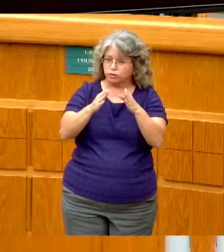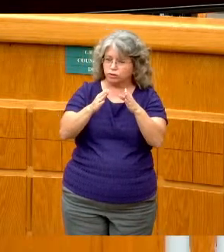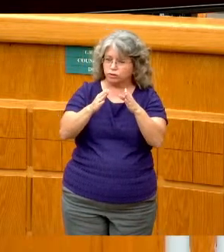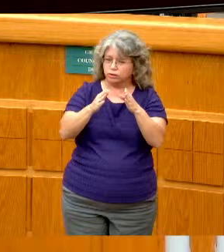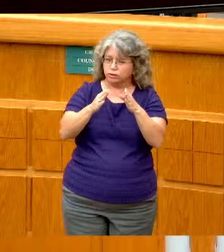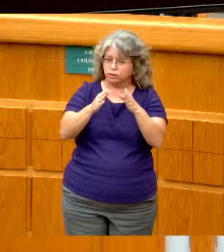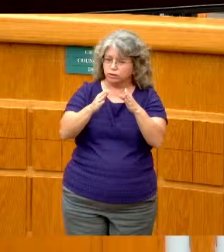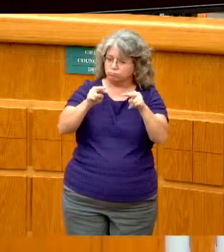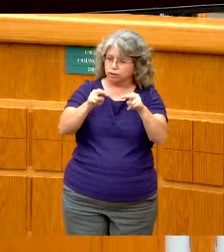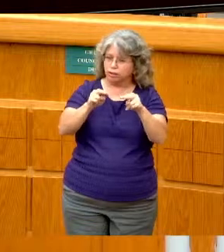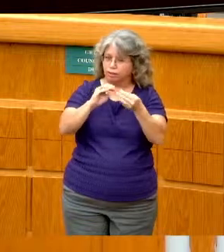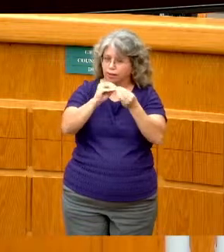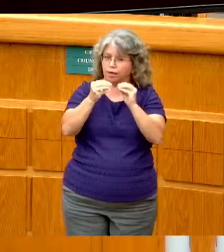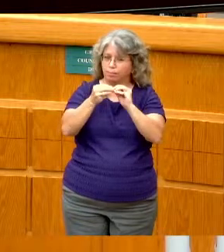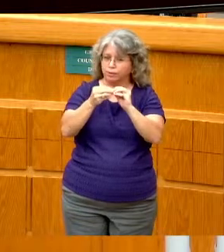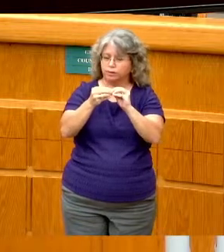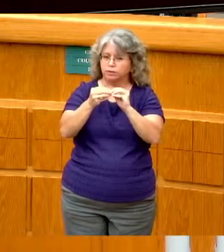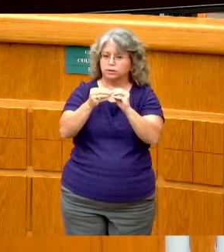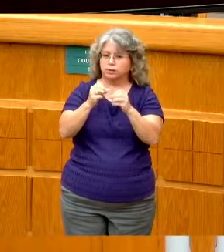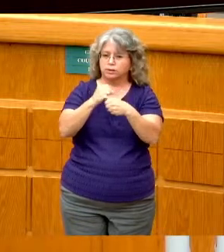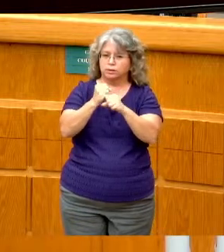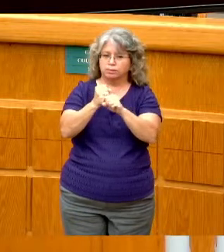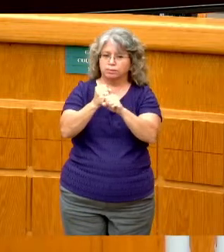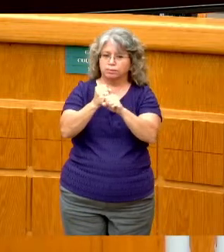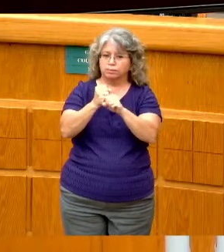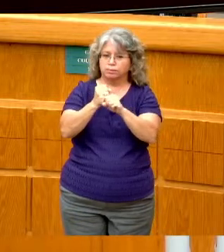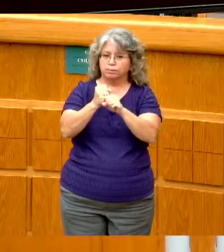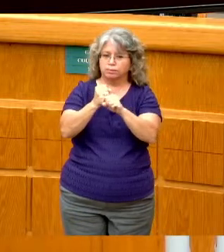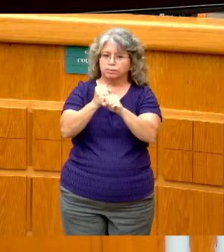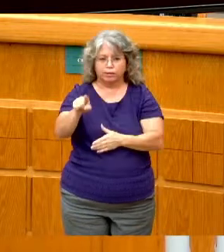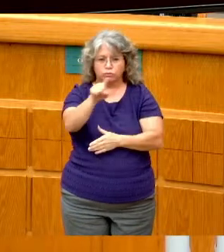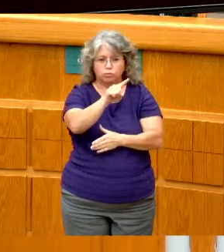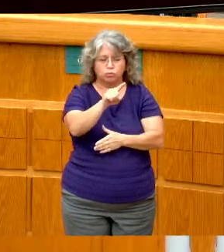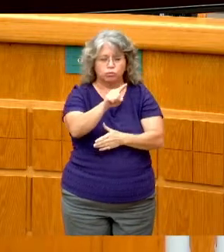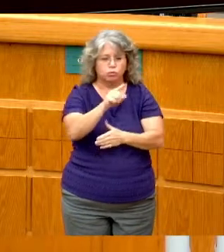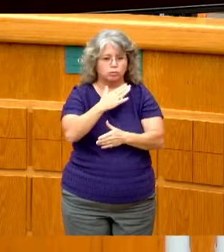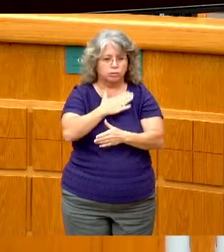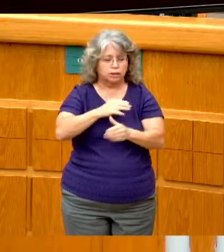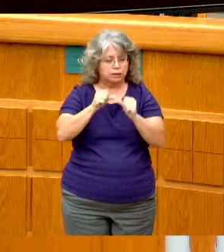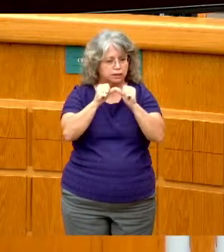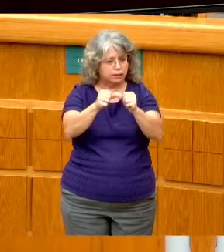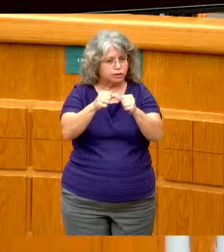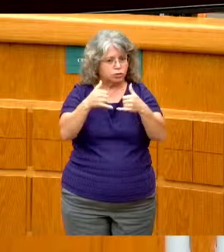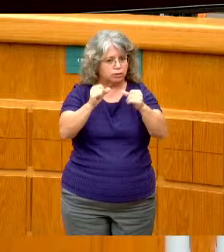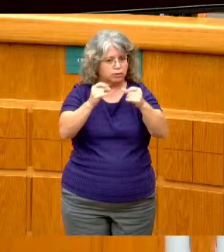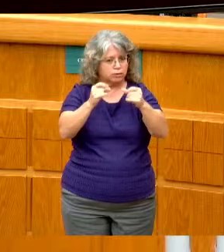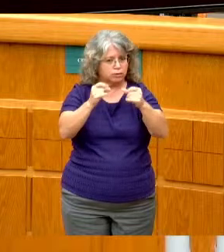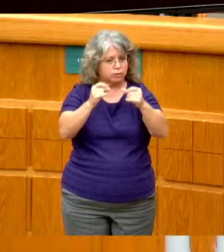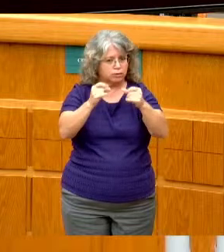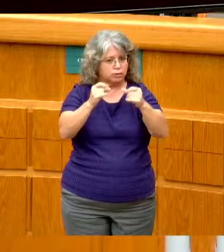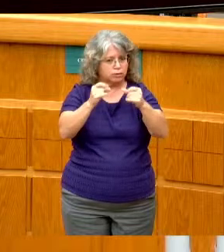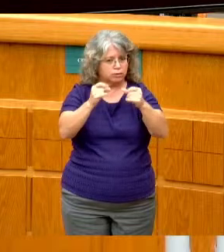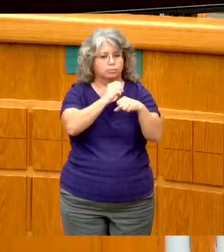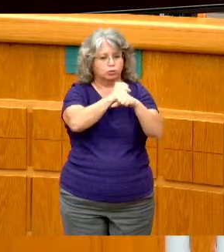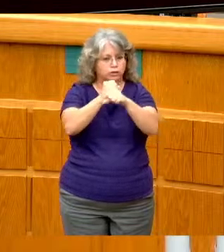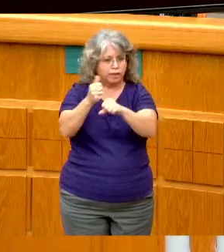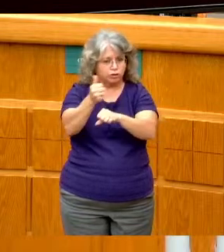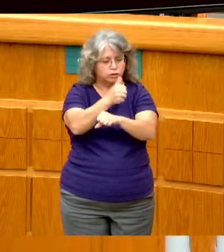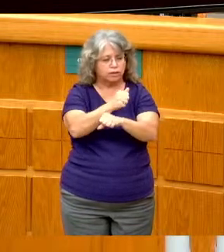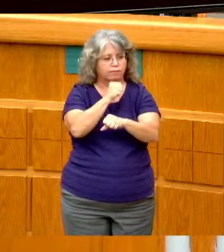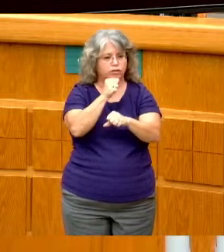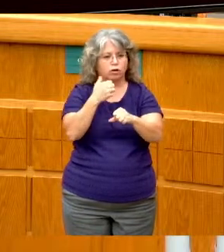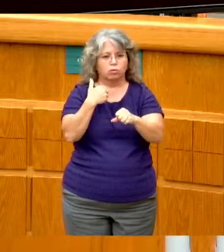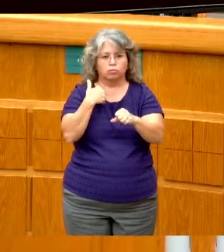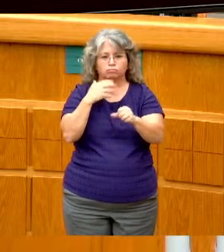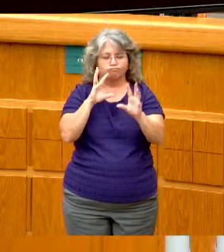so make sure that you continue to wear your mask, protect yourself, and don't congregate in large